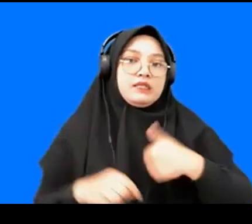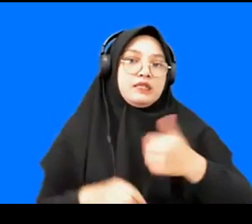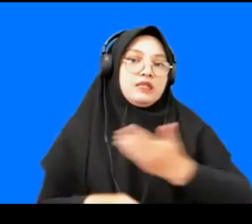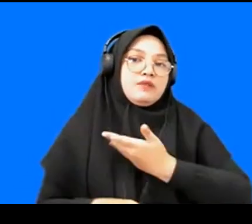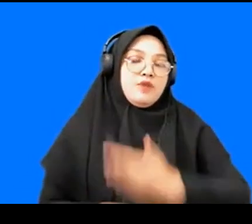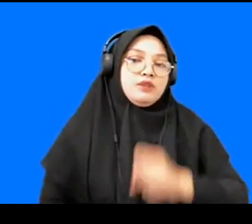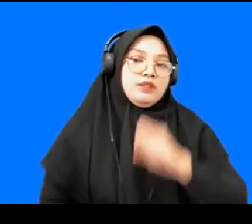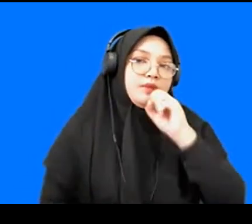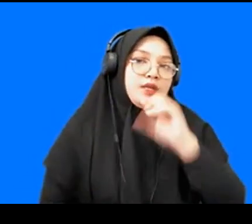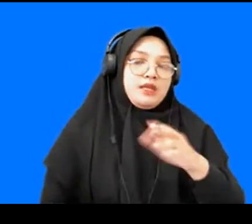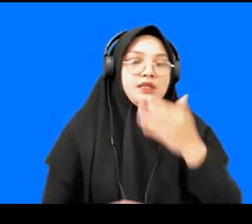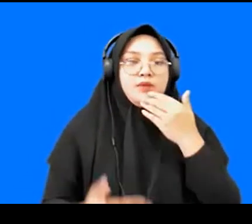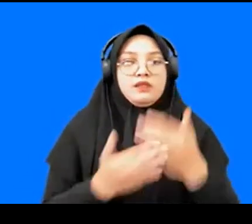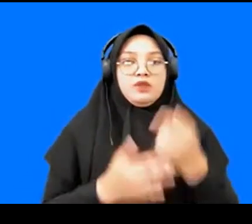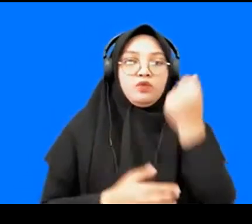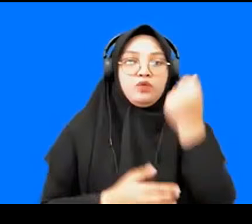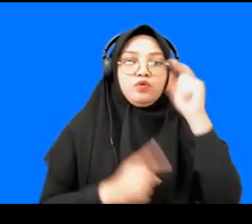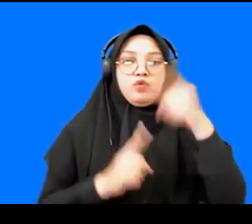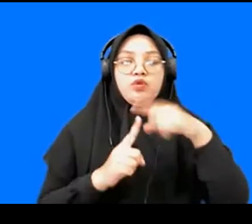Josna, Vidya.